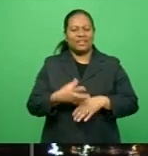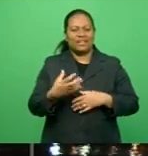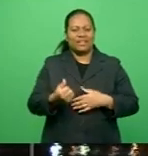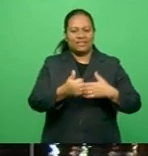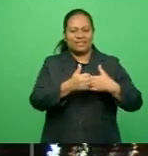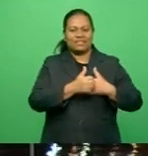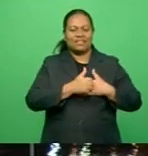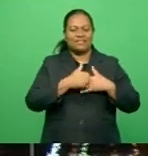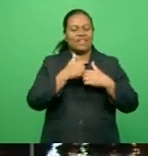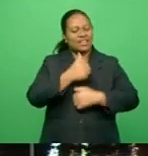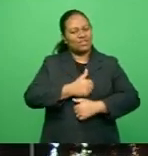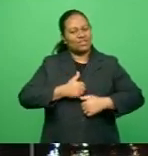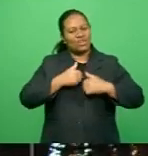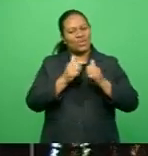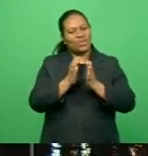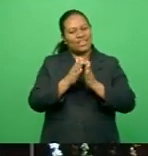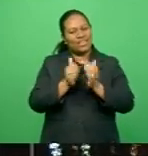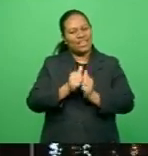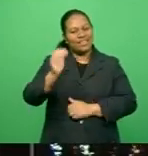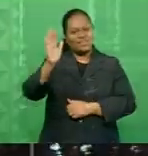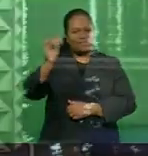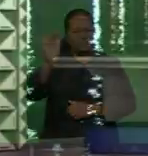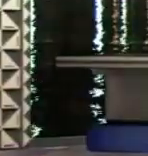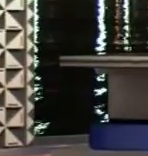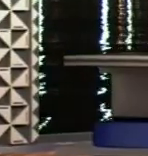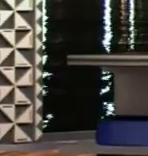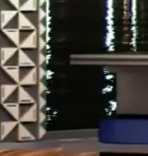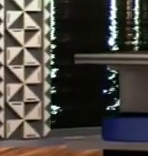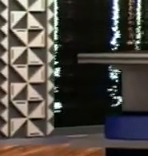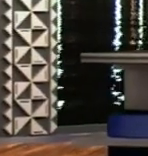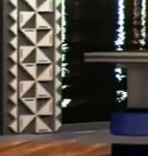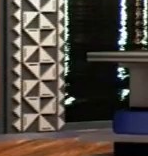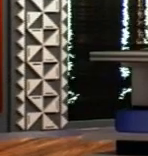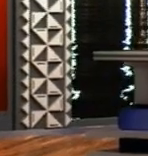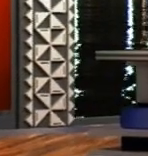safe and enjoyable weekend. Modamanda.